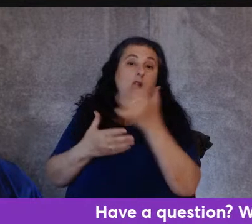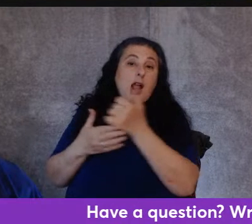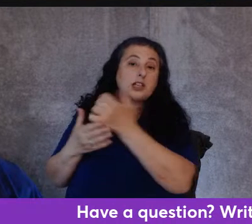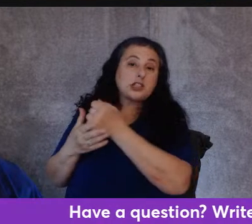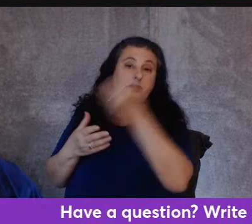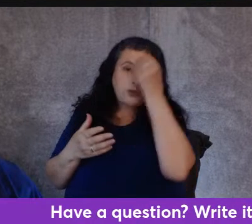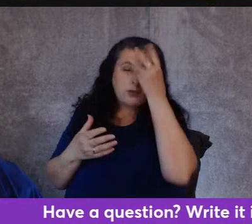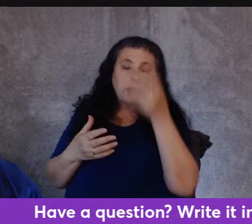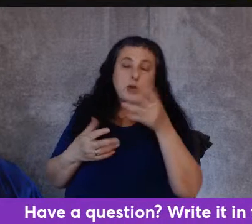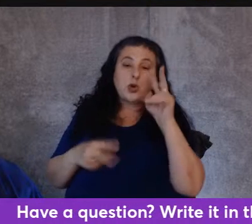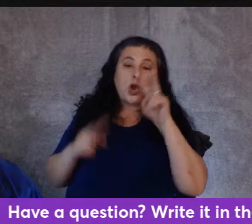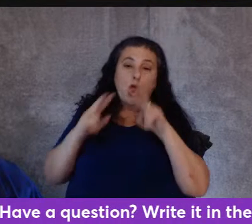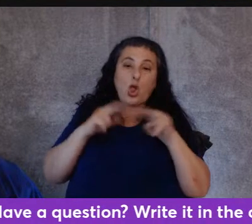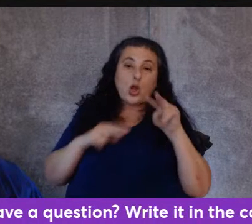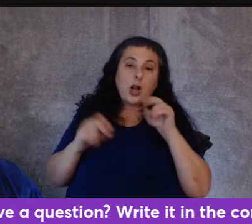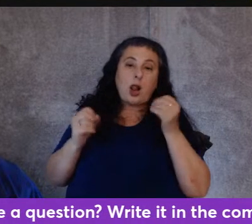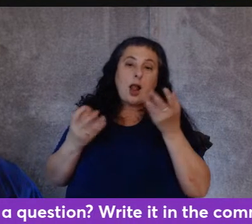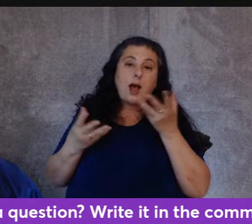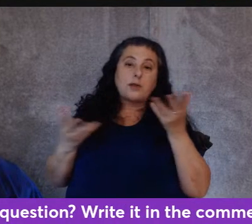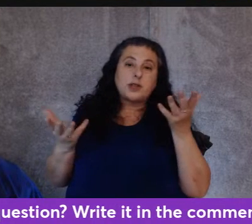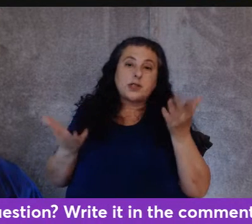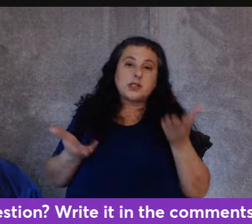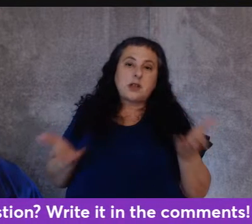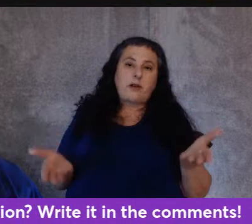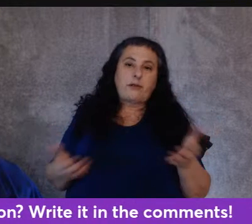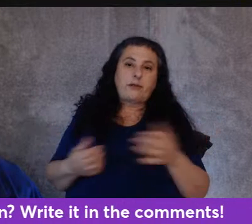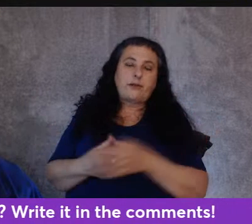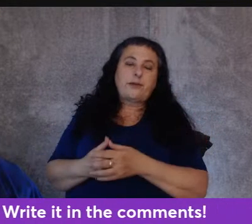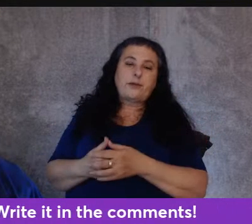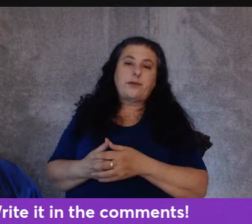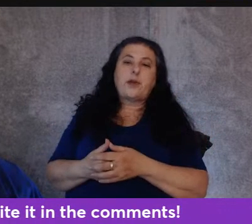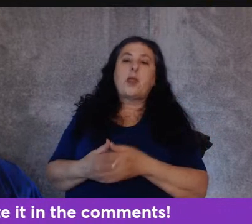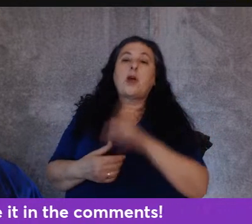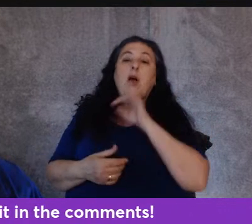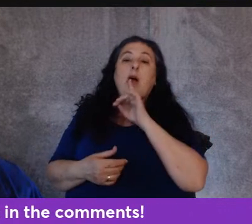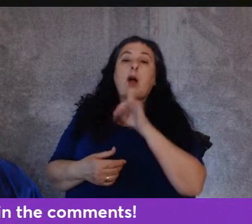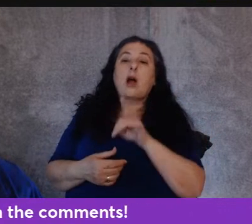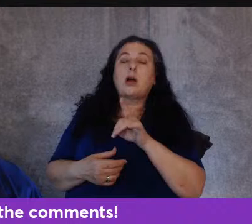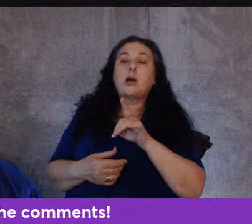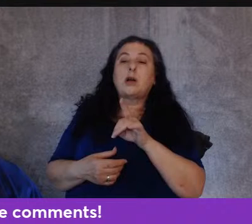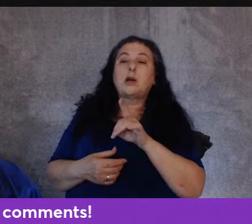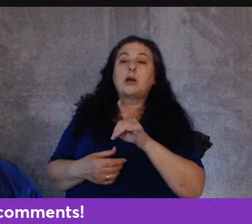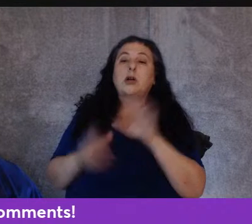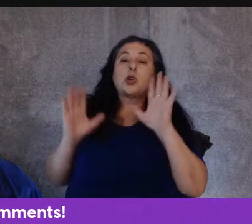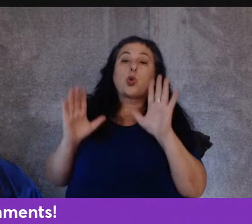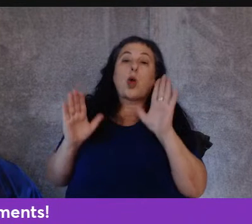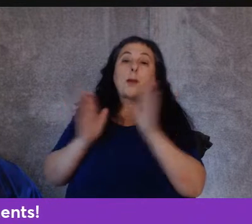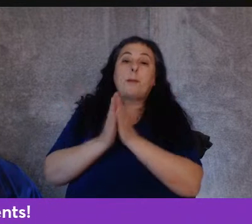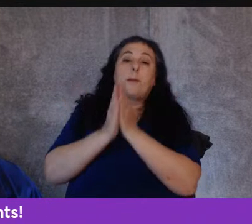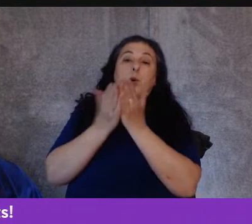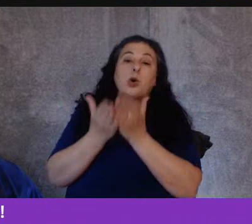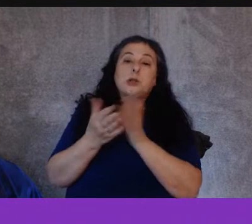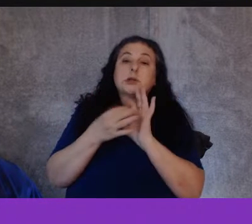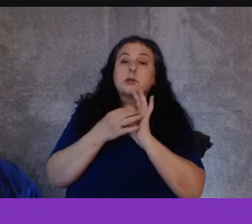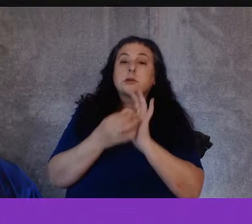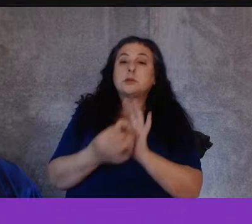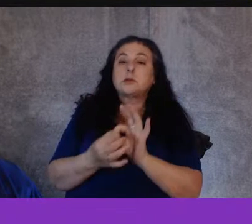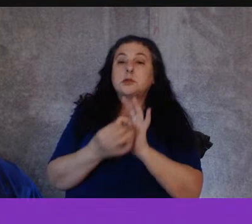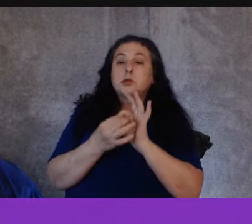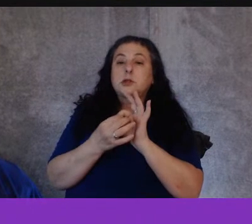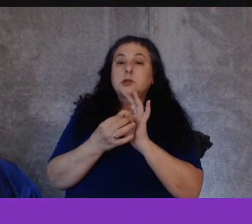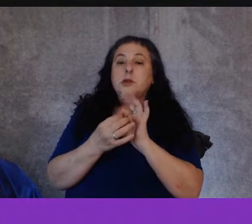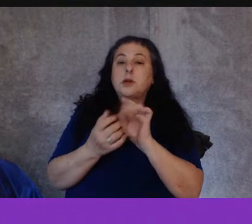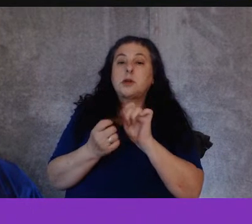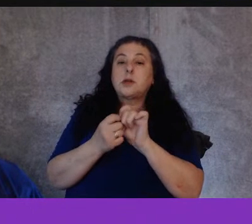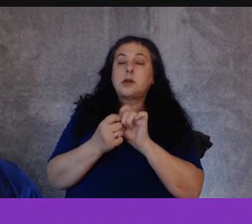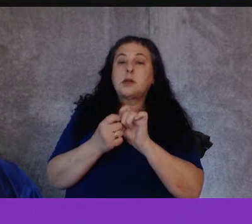you can look at a lot of this stuff. There are some great books on